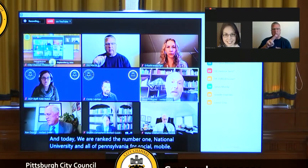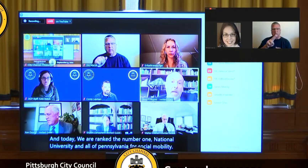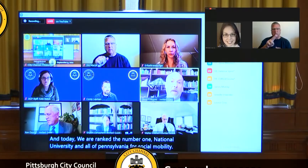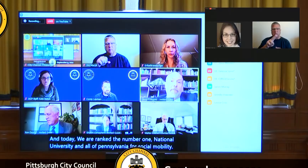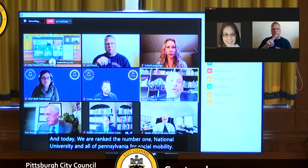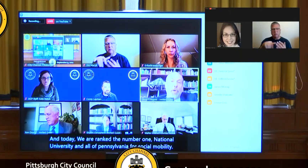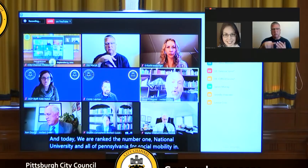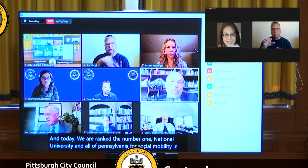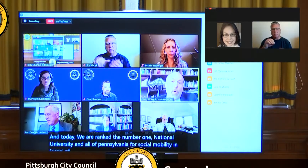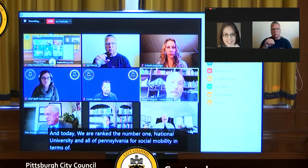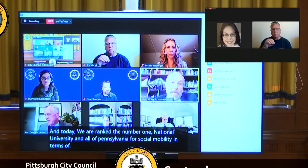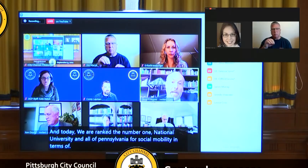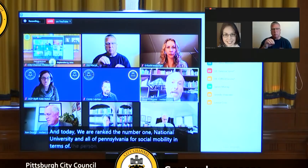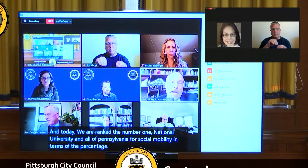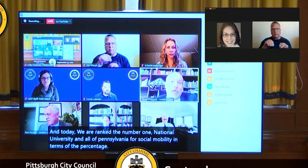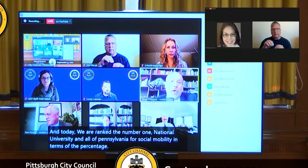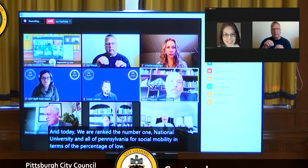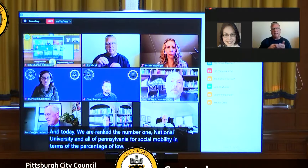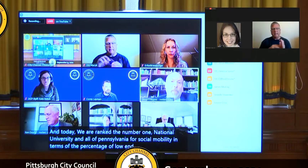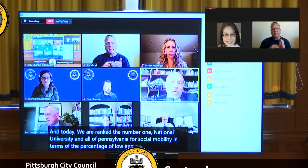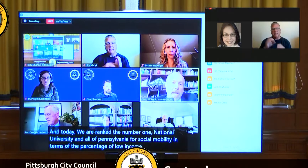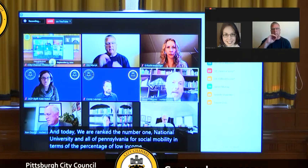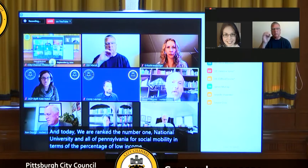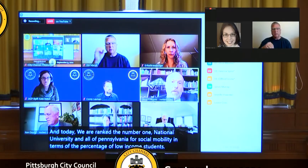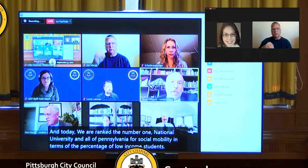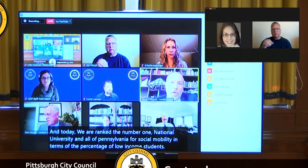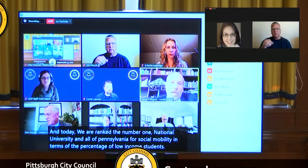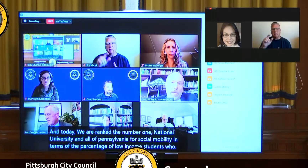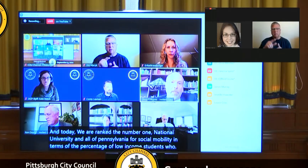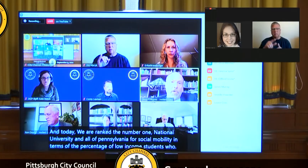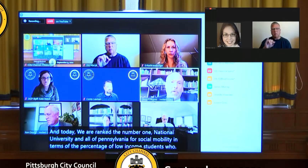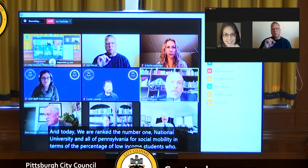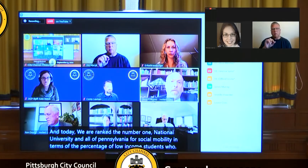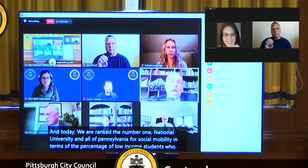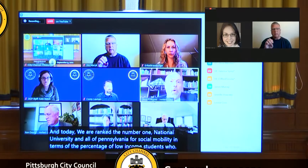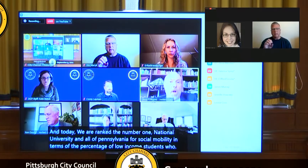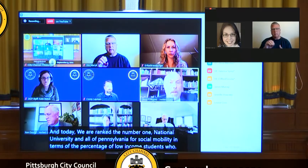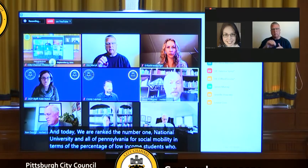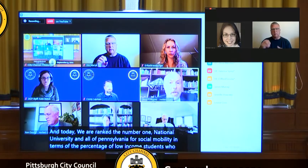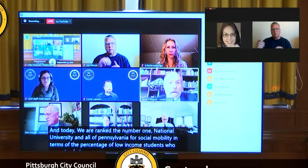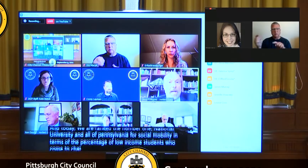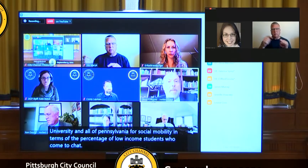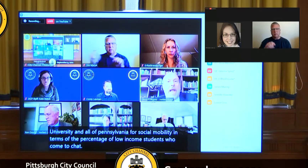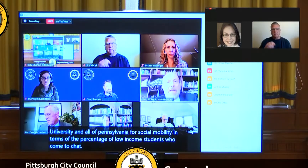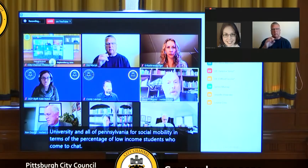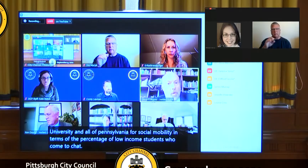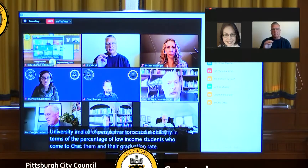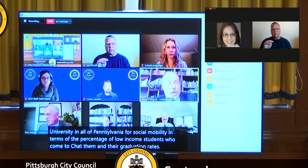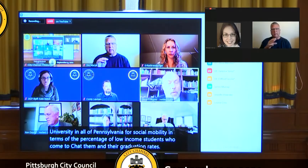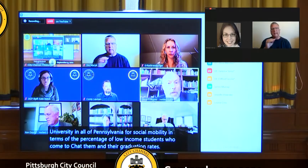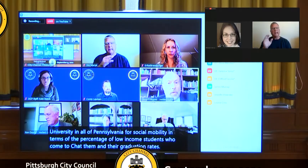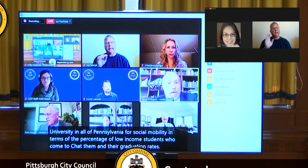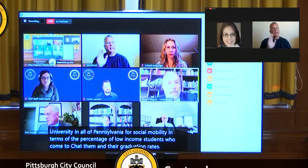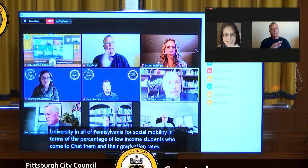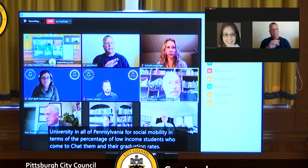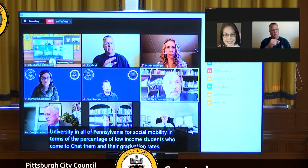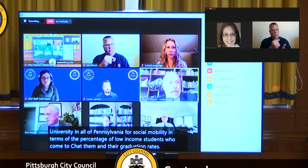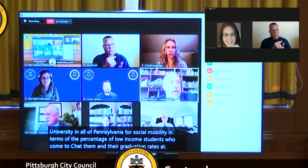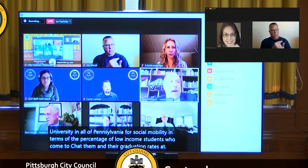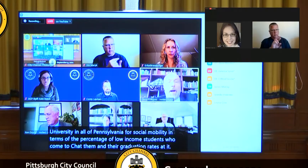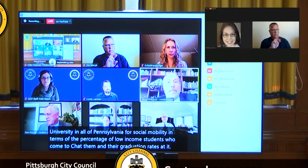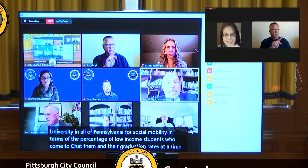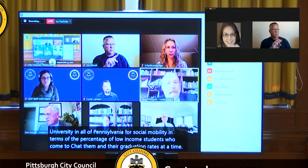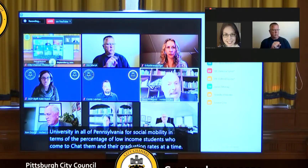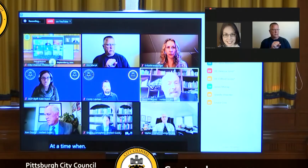in terms of the percentage of low-income students who come to Chatham and their graduation rates. At a time